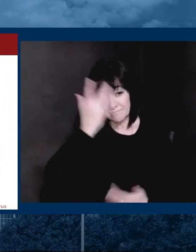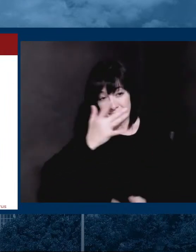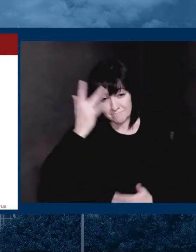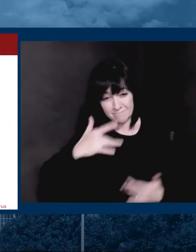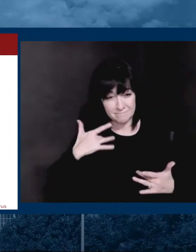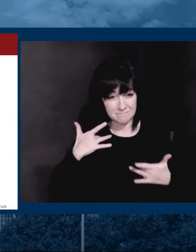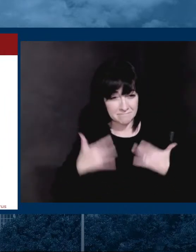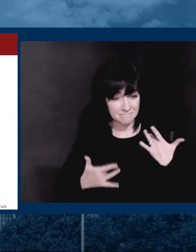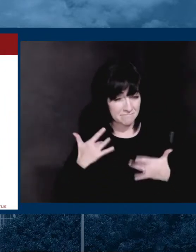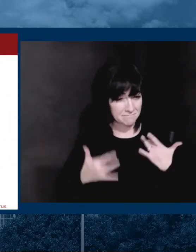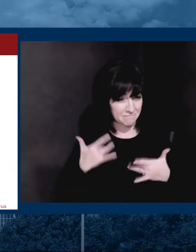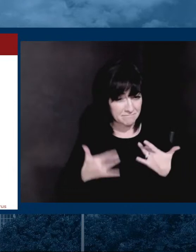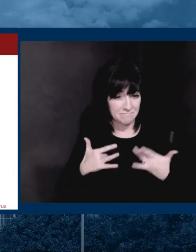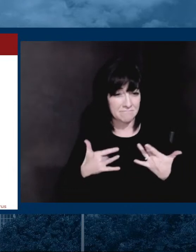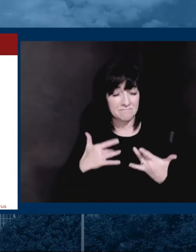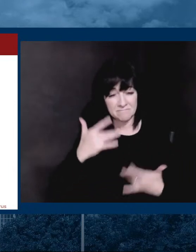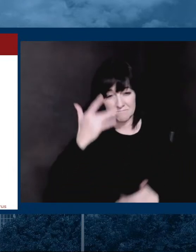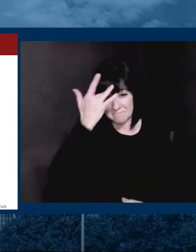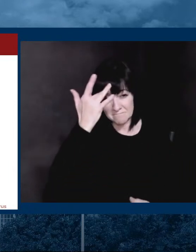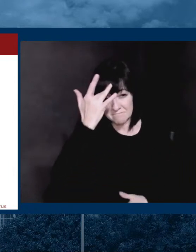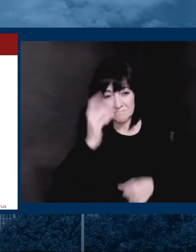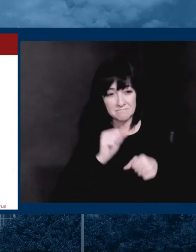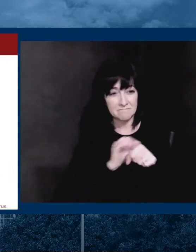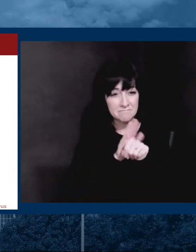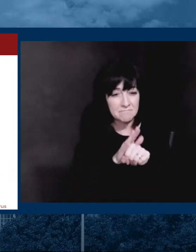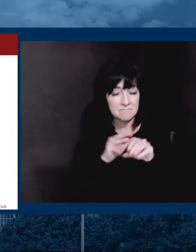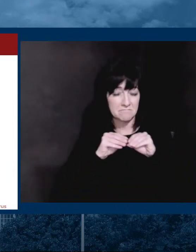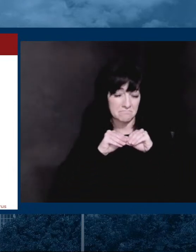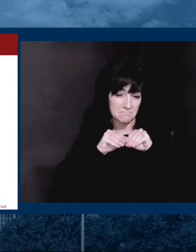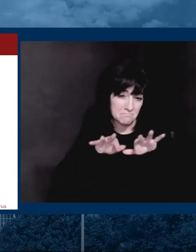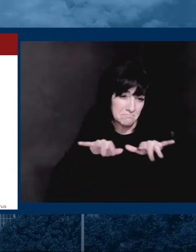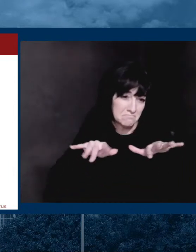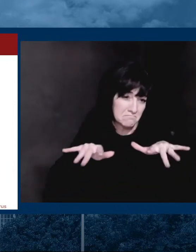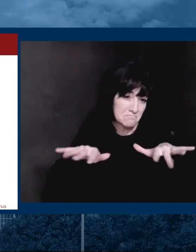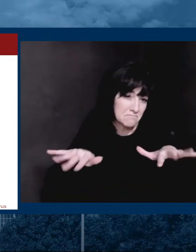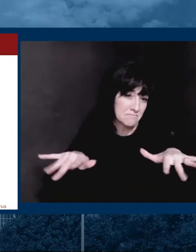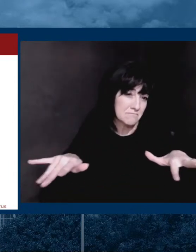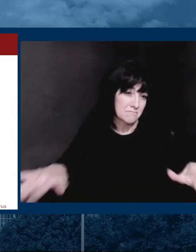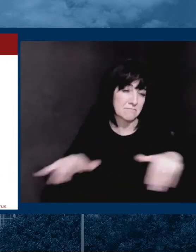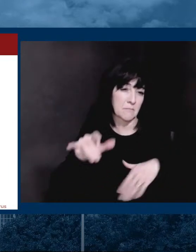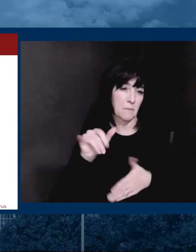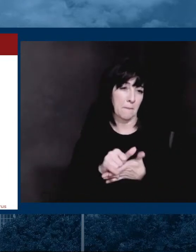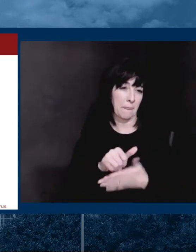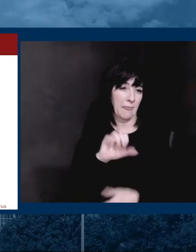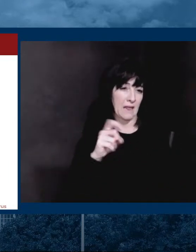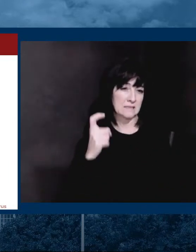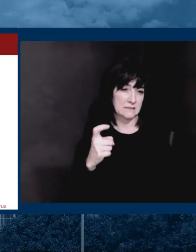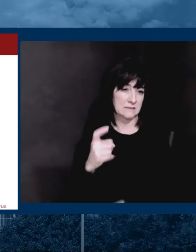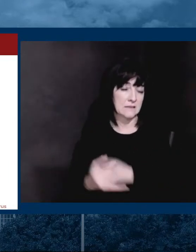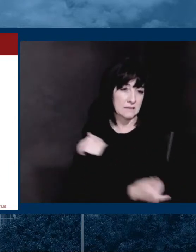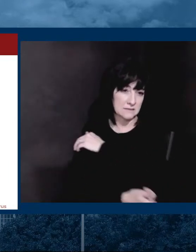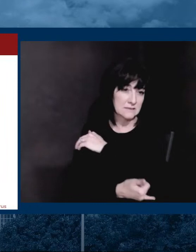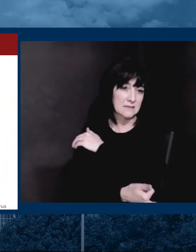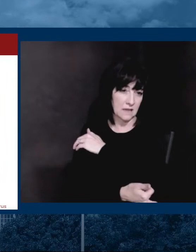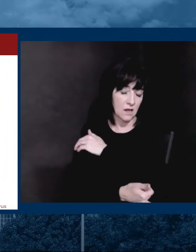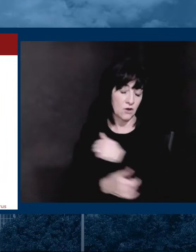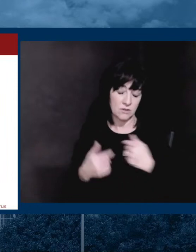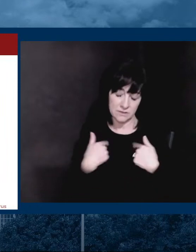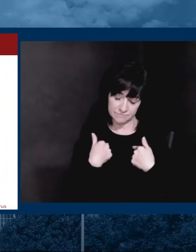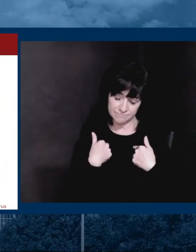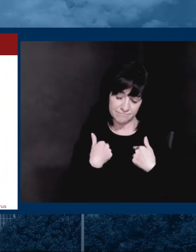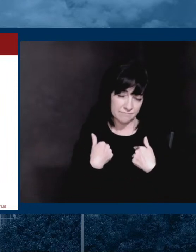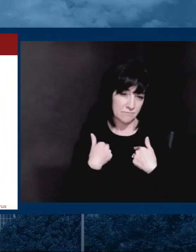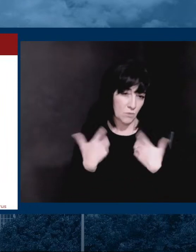So again, as the governor just said, I will reiterate the importance for folks in Sussex County to get tested